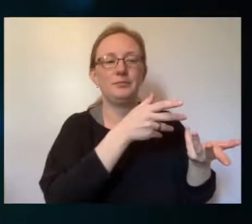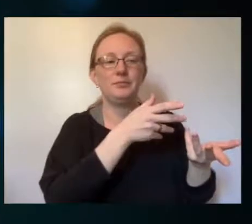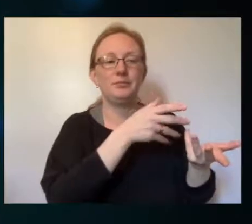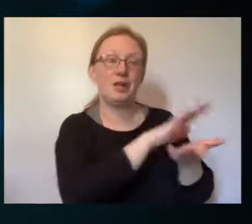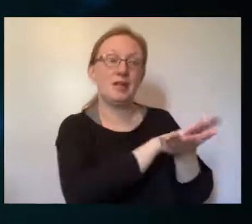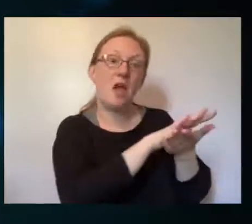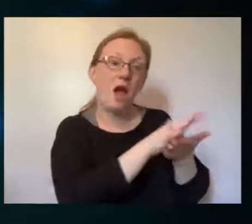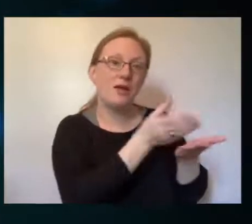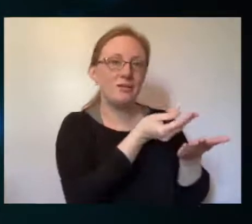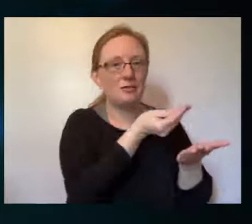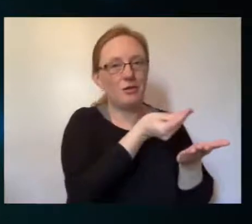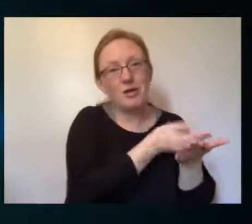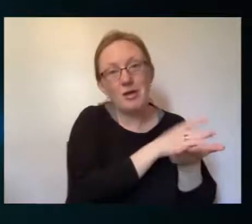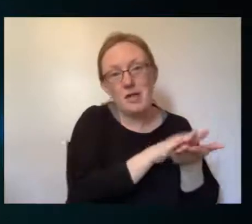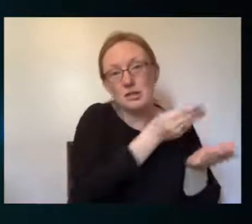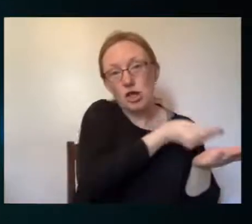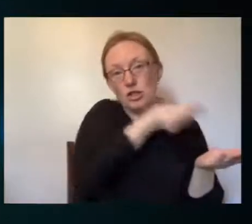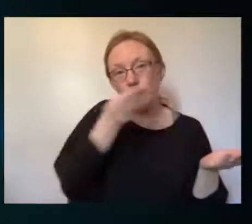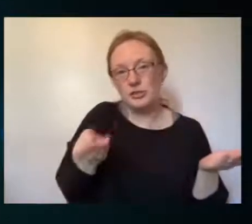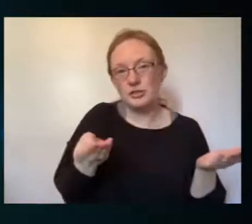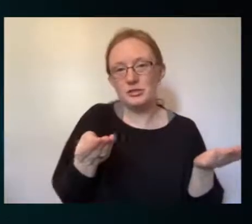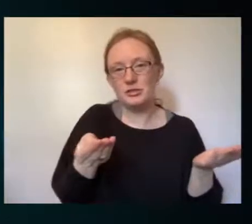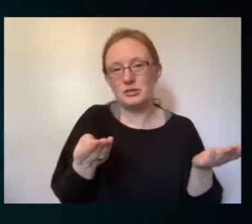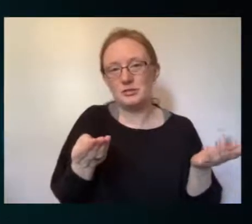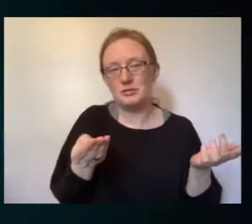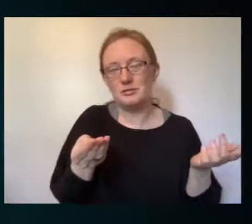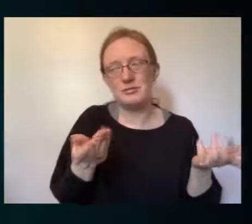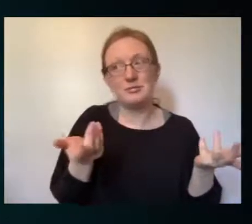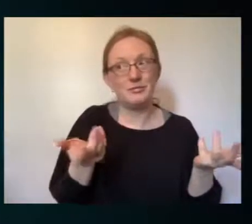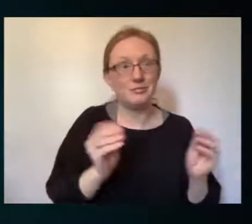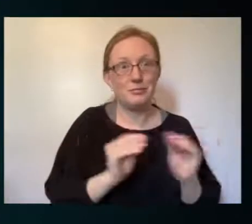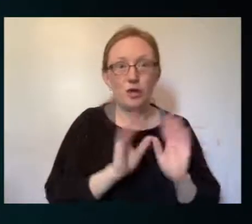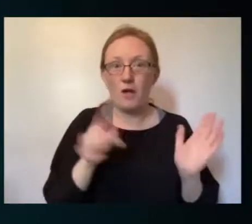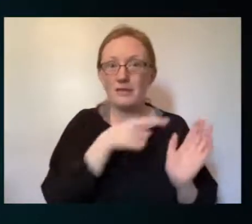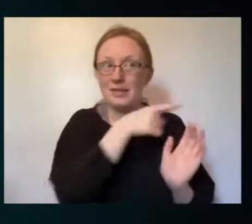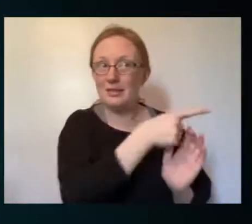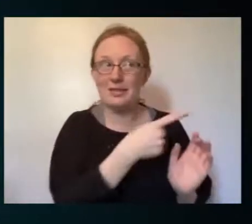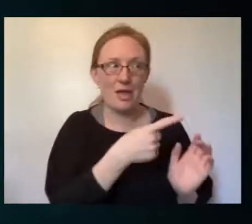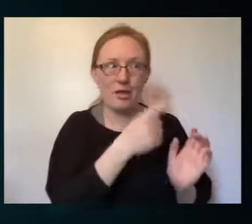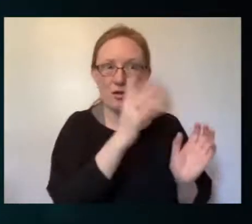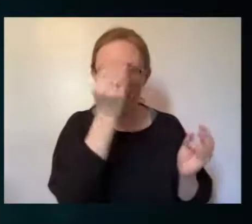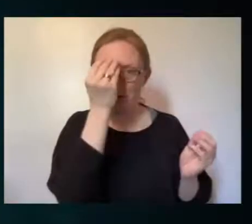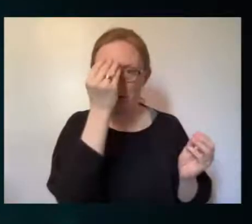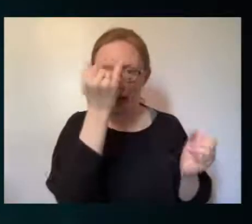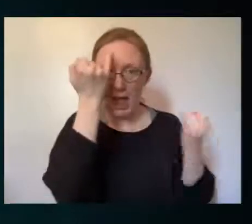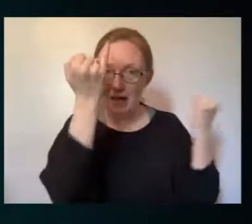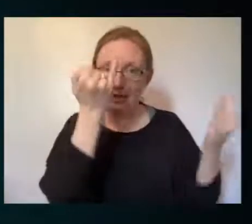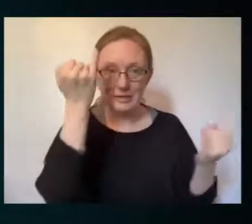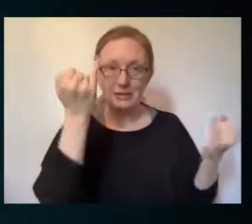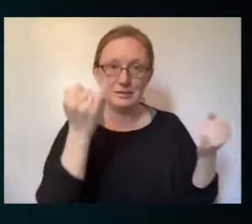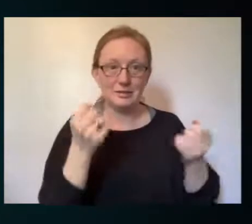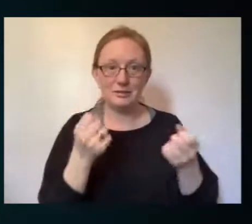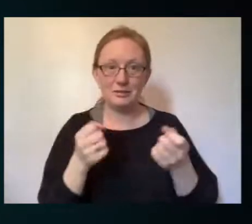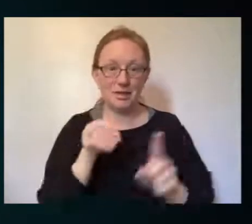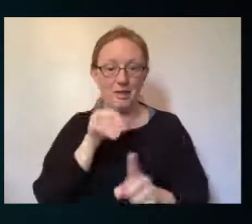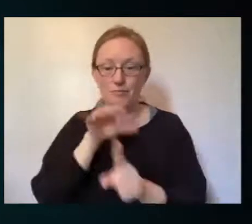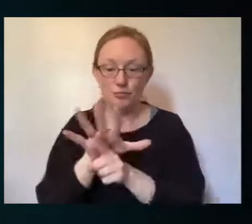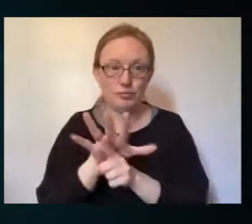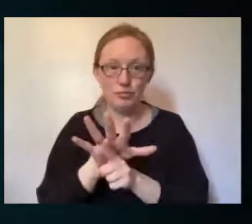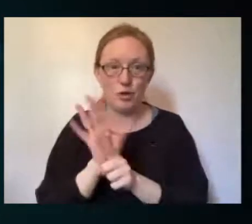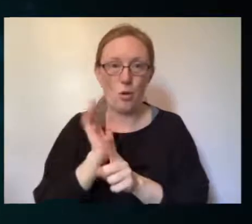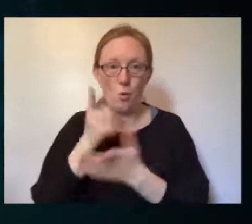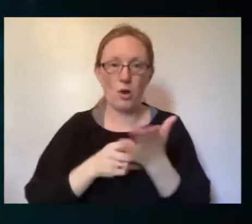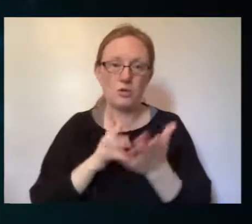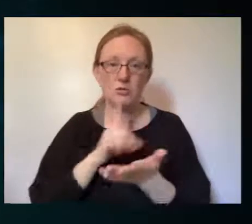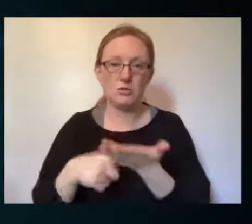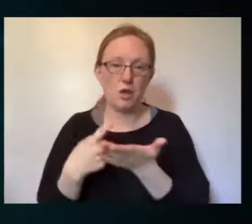in-kind contributions. And naturally, they will obviously have an input into what you talk about. There's